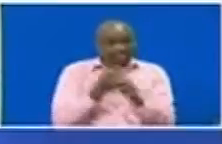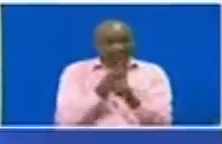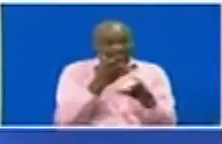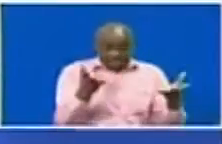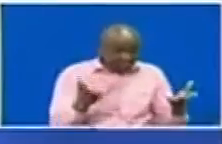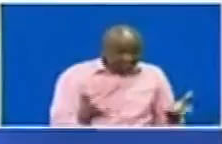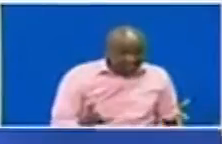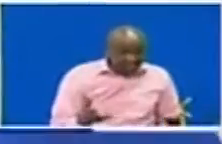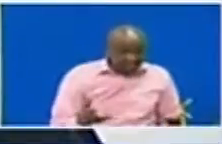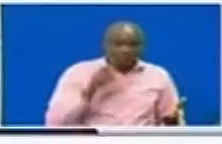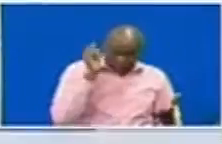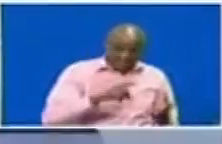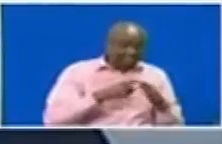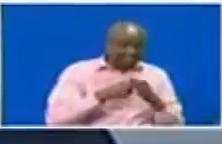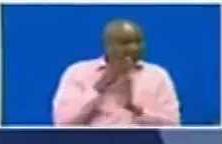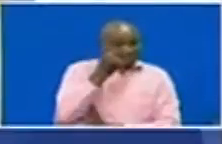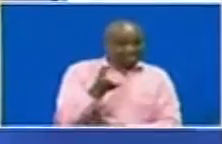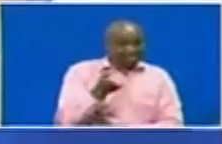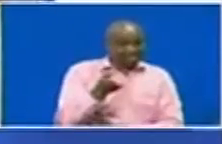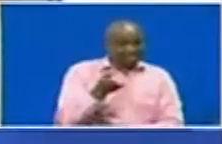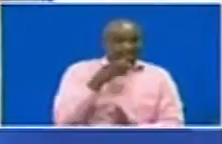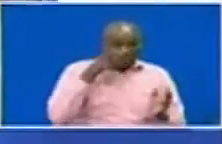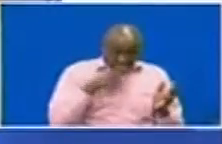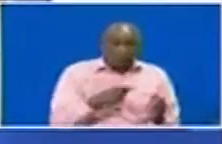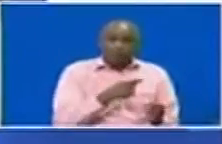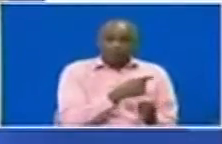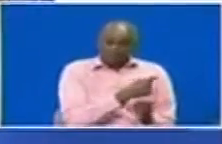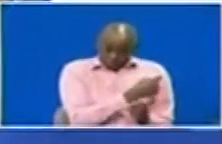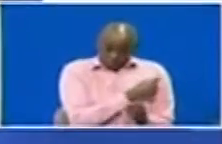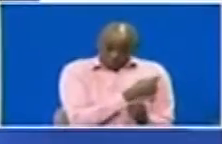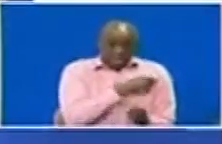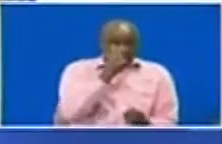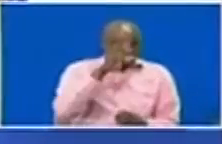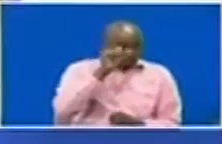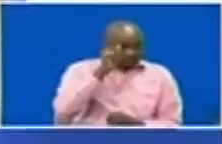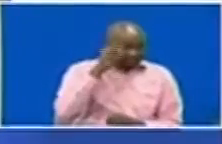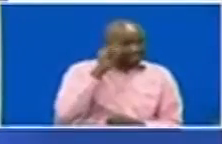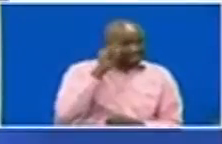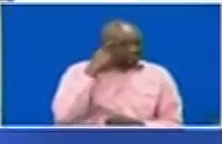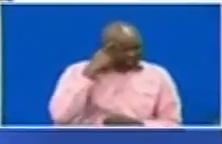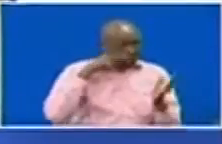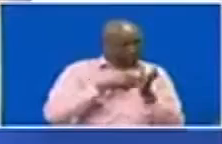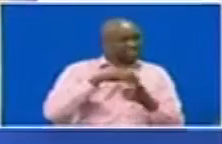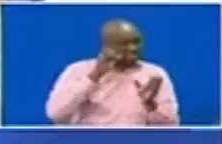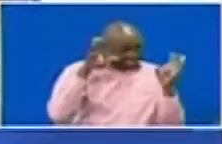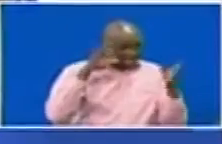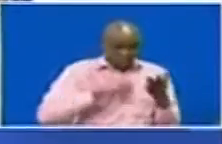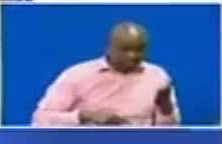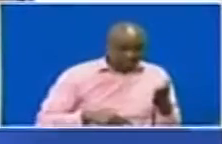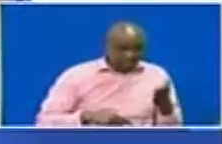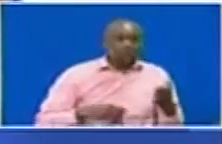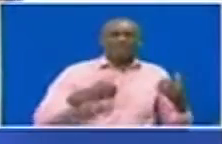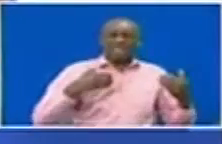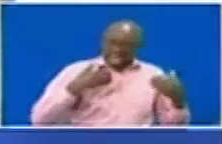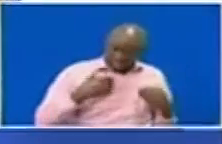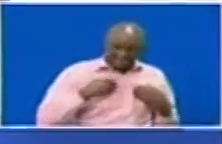what have you. I think we must start from that point. The point Dr. Awiti made, and I think this is the underlining point, is that we